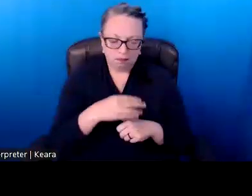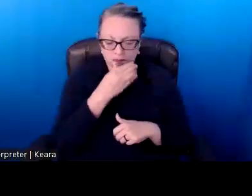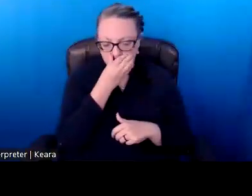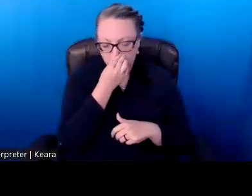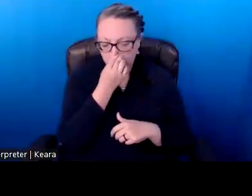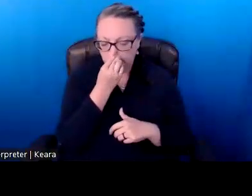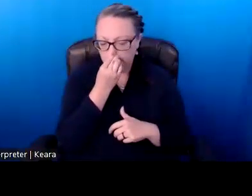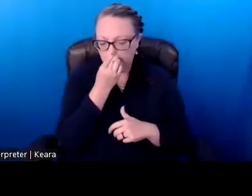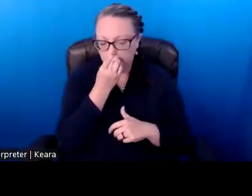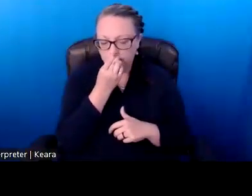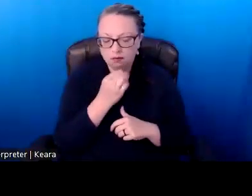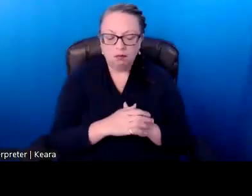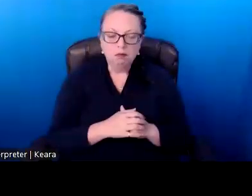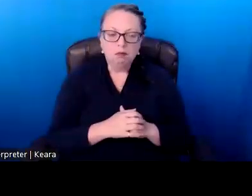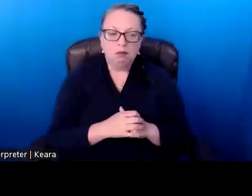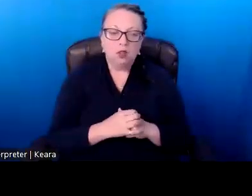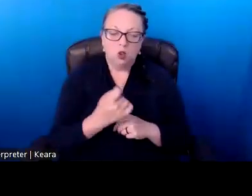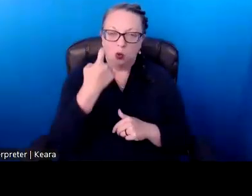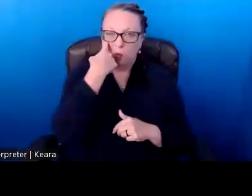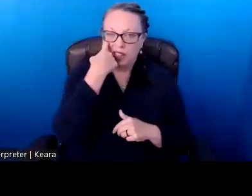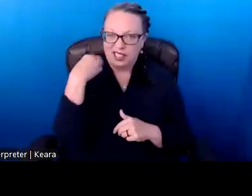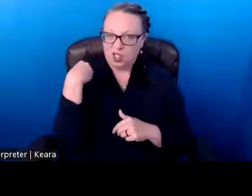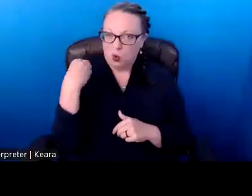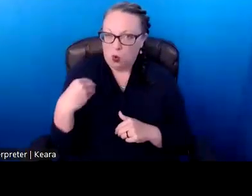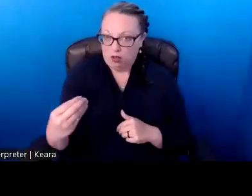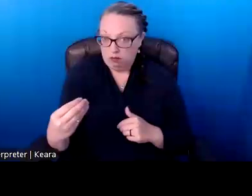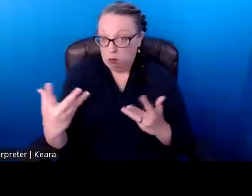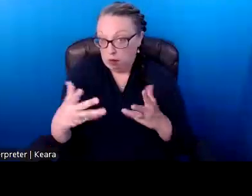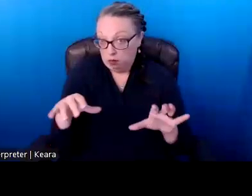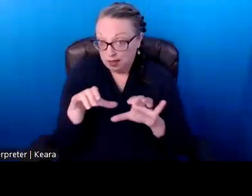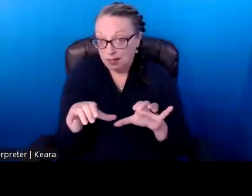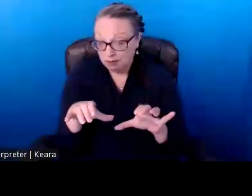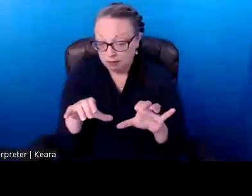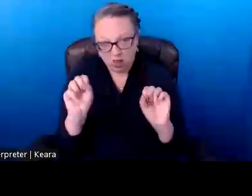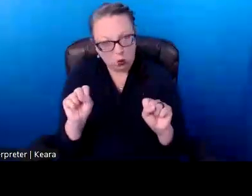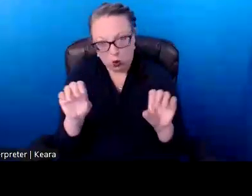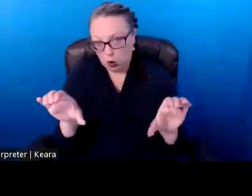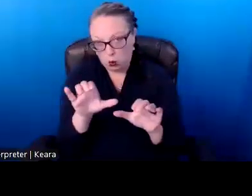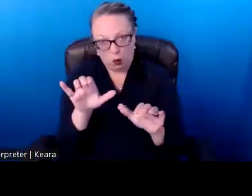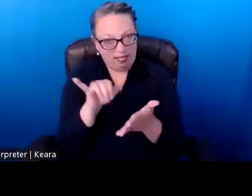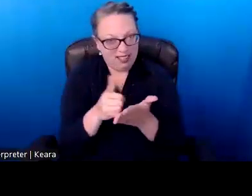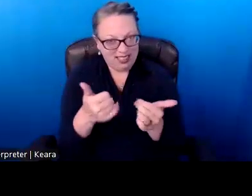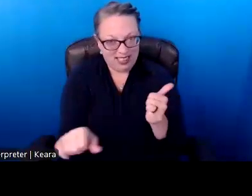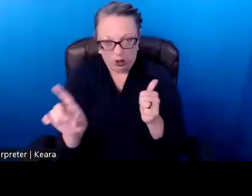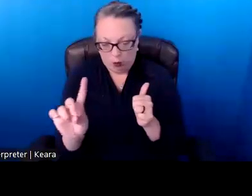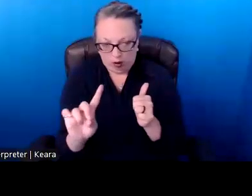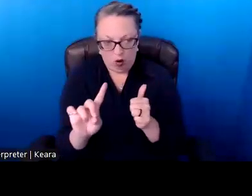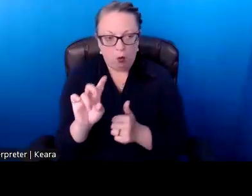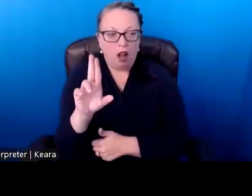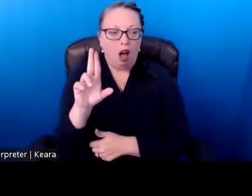So what have we done in Oregon? And this could be a strategy wherever you are. We are upskilling the